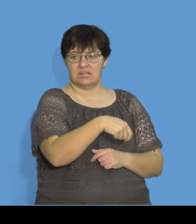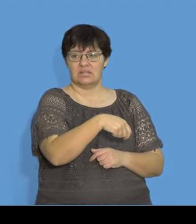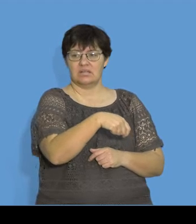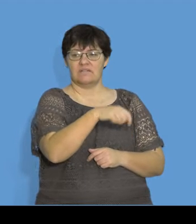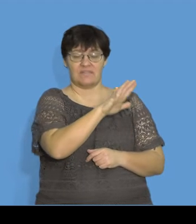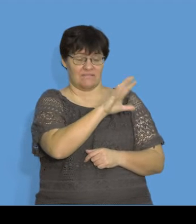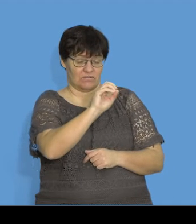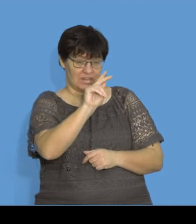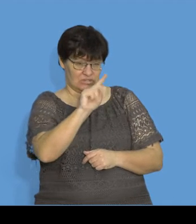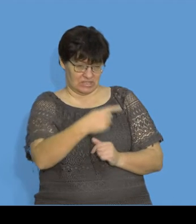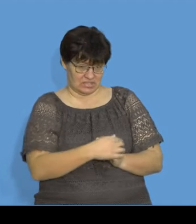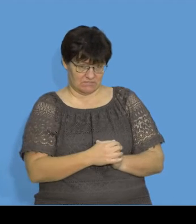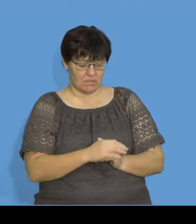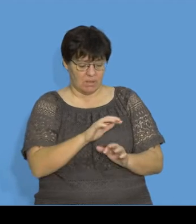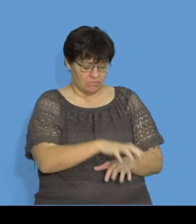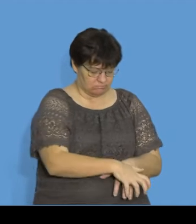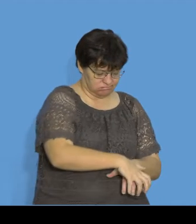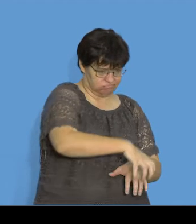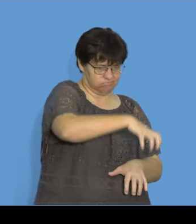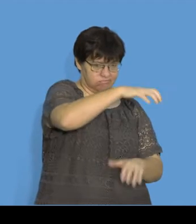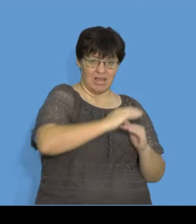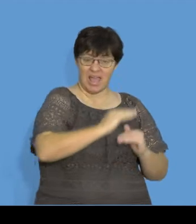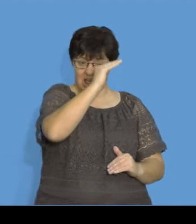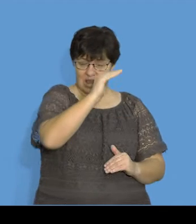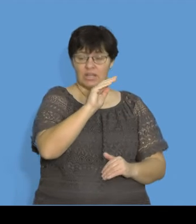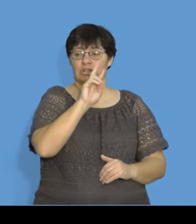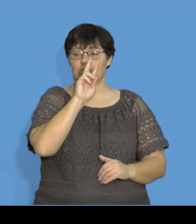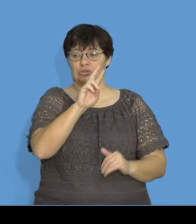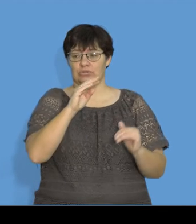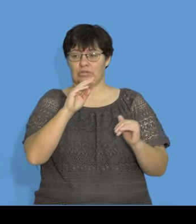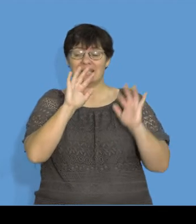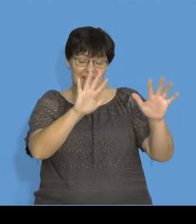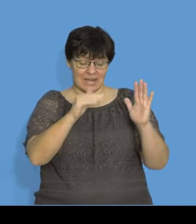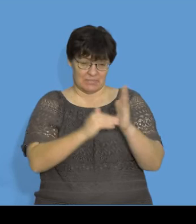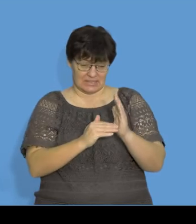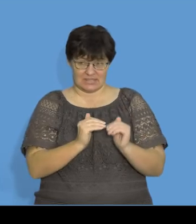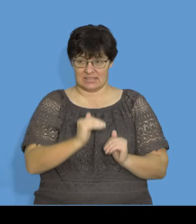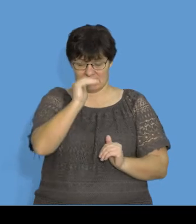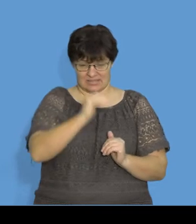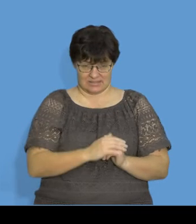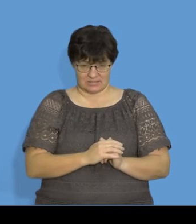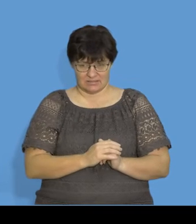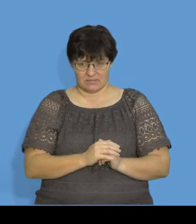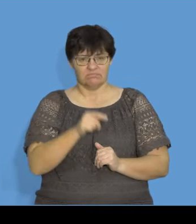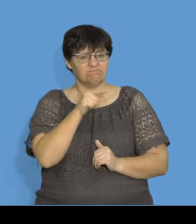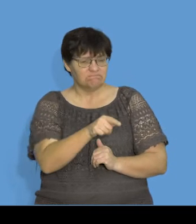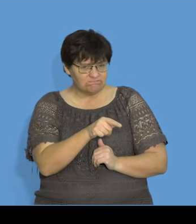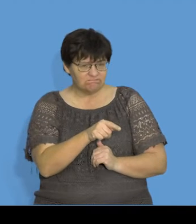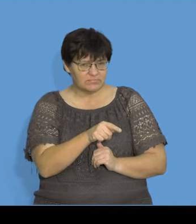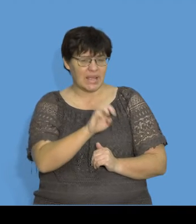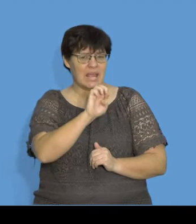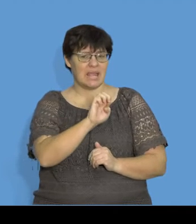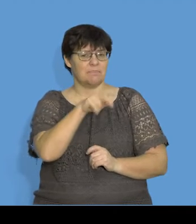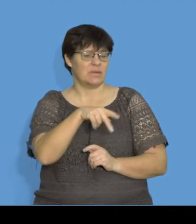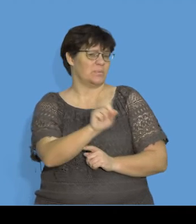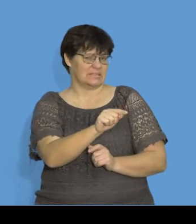meters above the ground. Calculate the car's potential energy. We like questions like this, so let's write